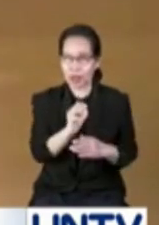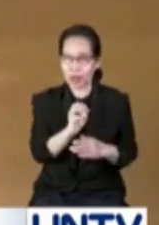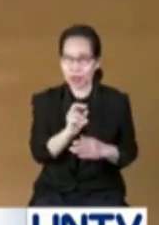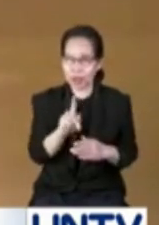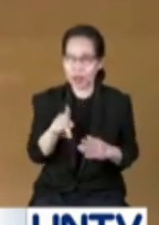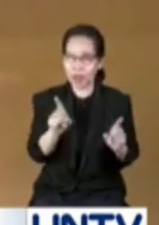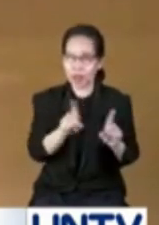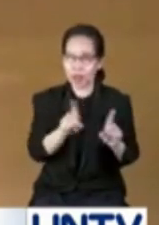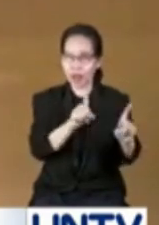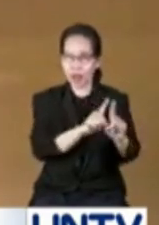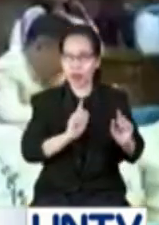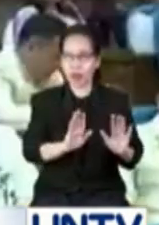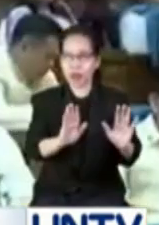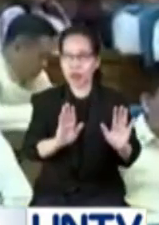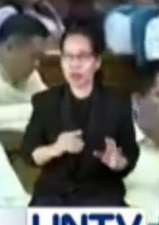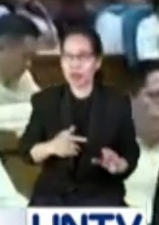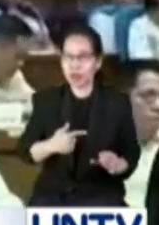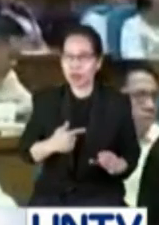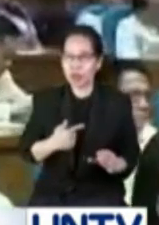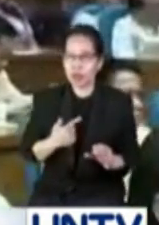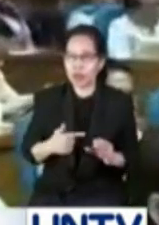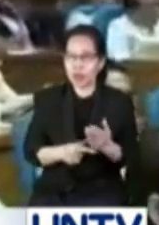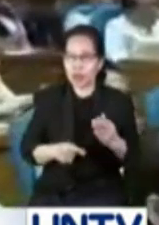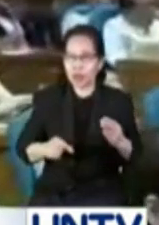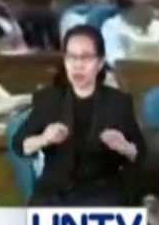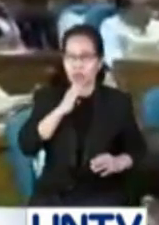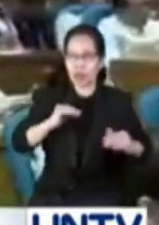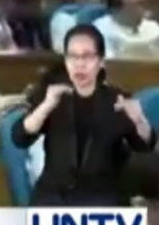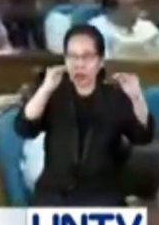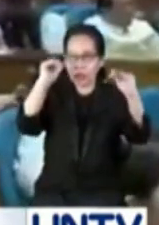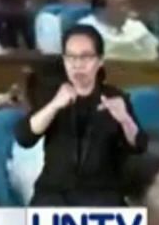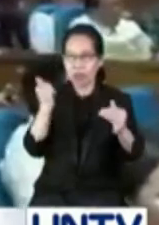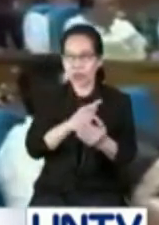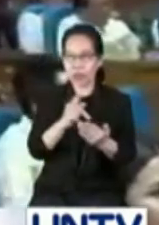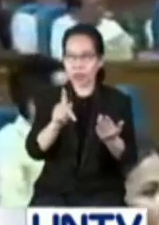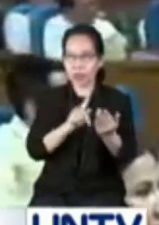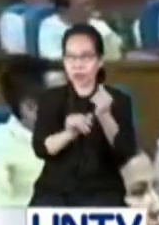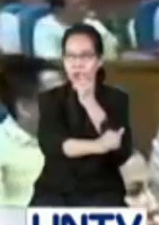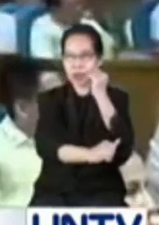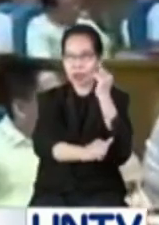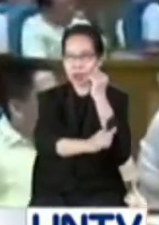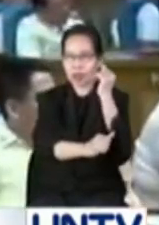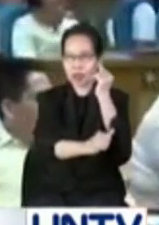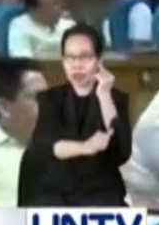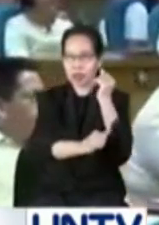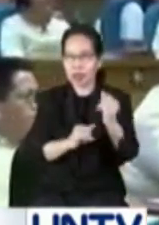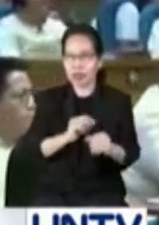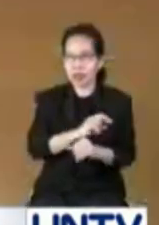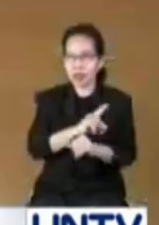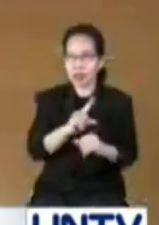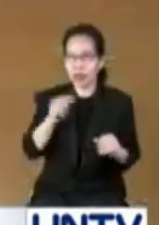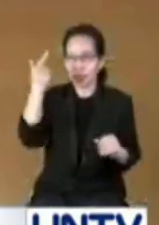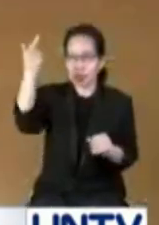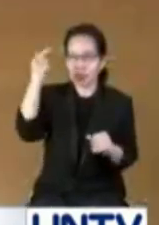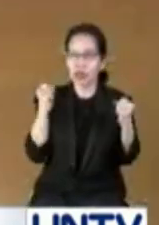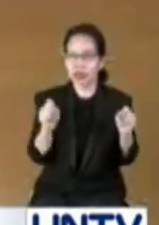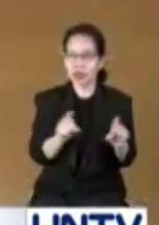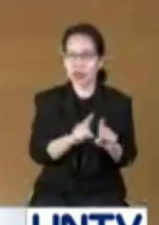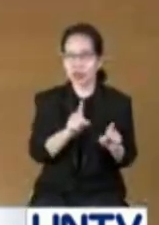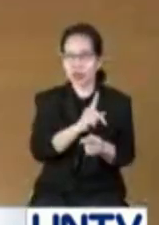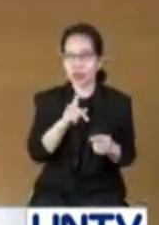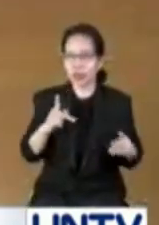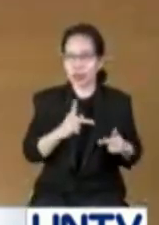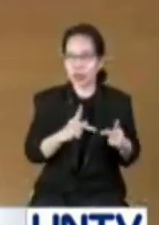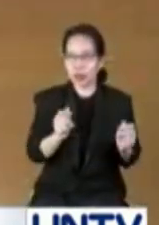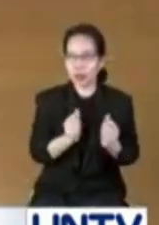gas exploration in other parts of the country. The national government has also partnered with the BARM